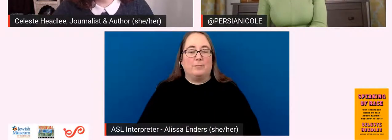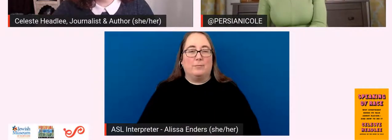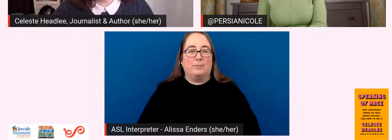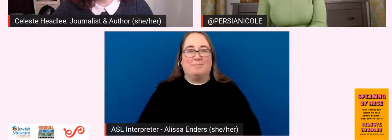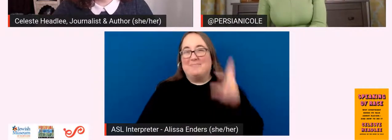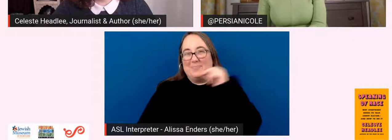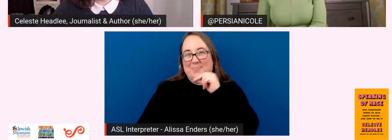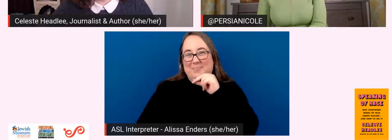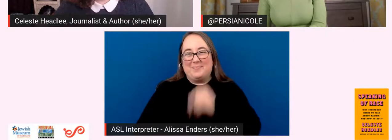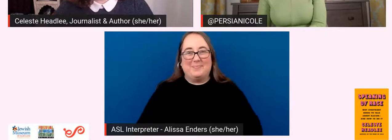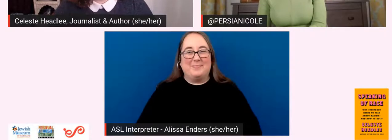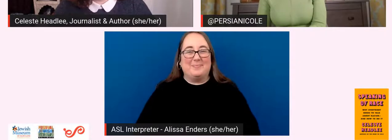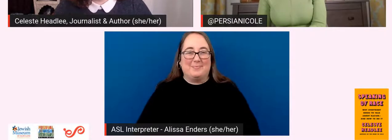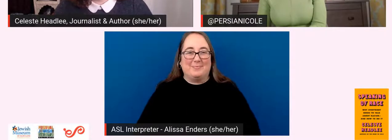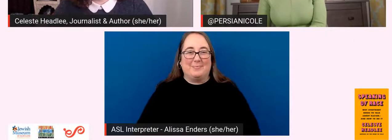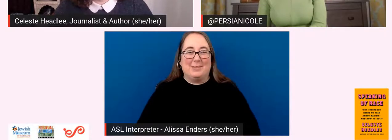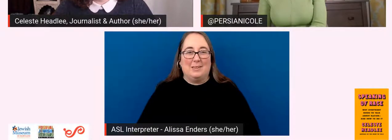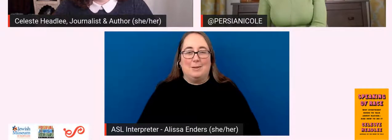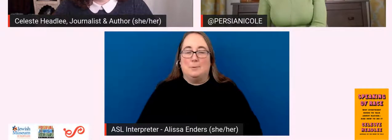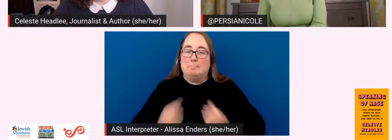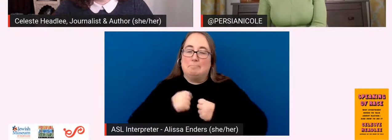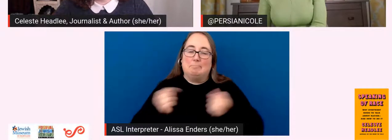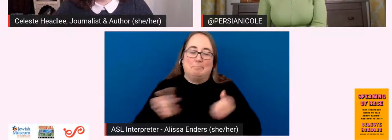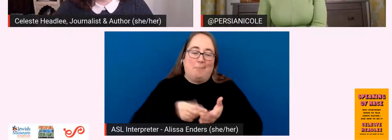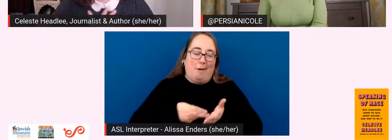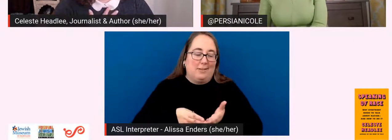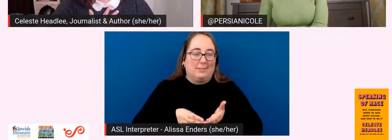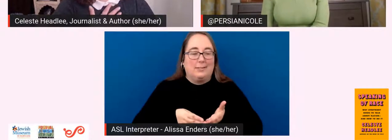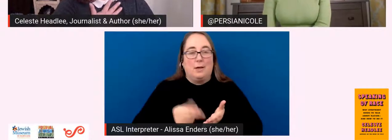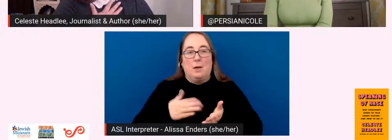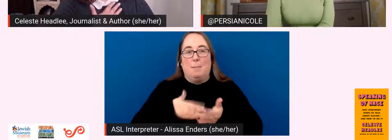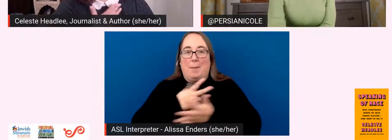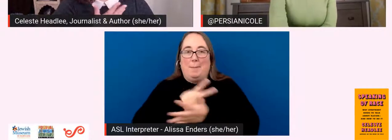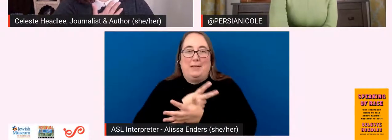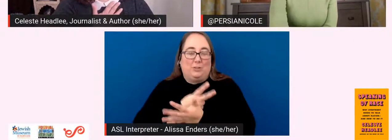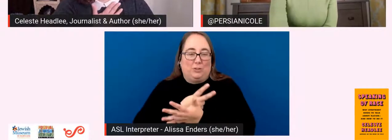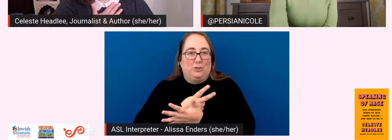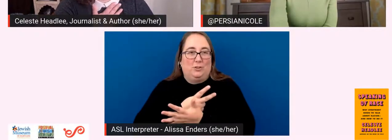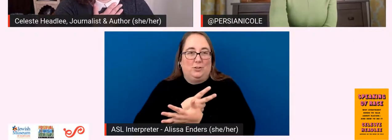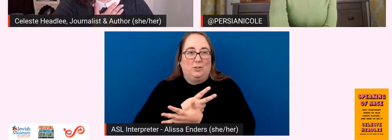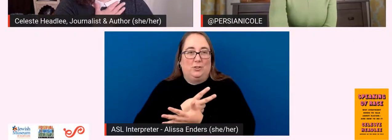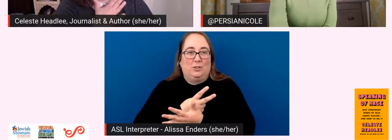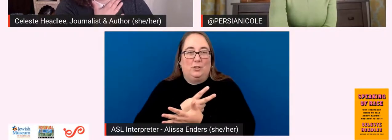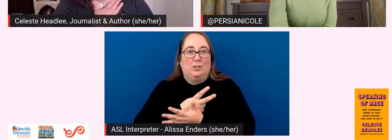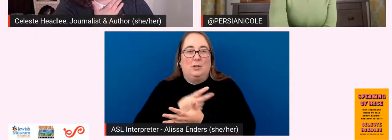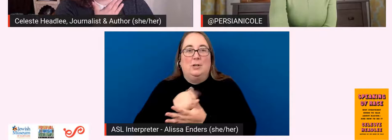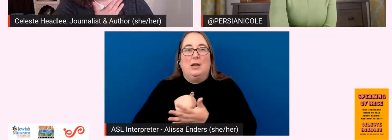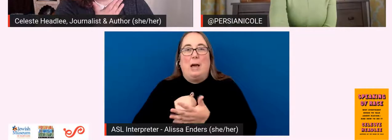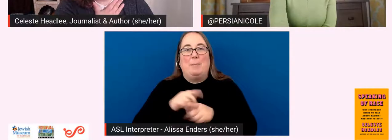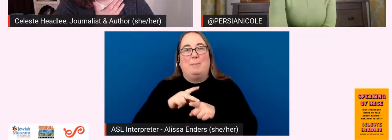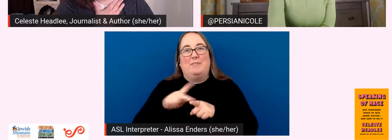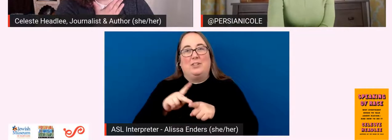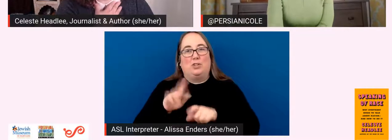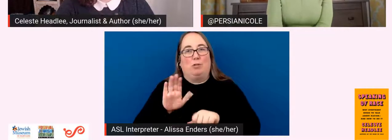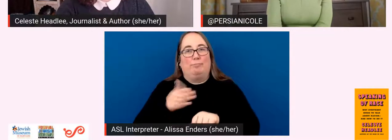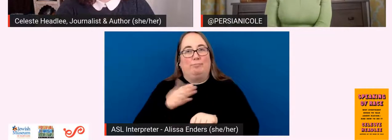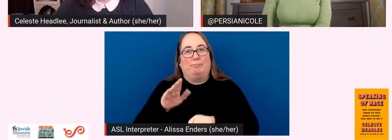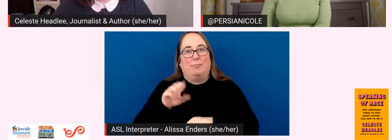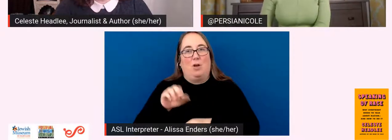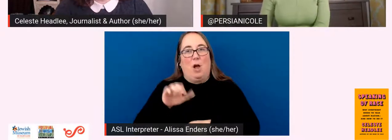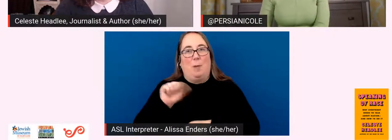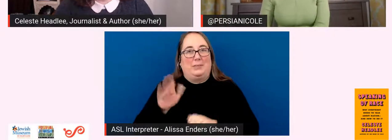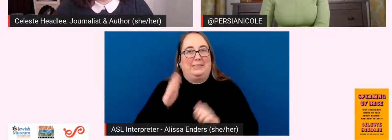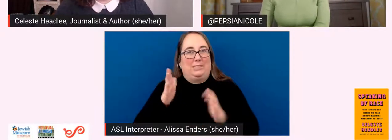No, I'm going to be perfectly honest with you. My master's degree, I'm a professional opera singer. When